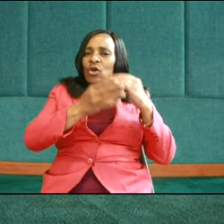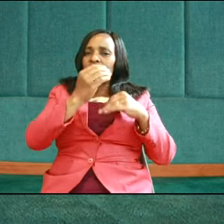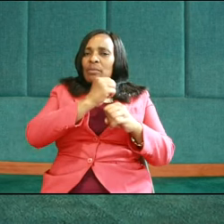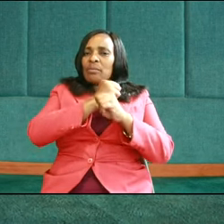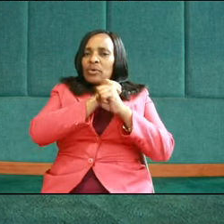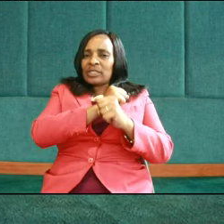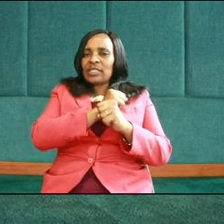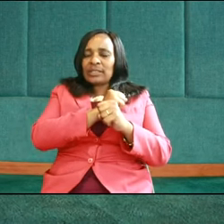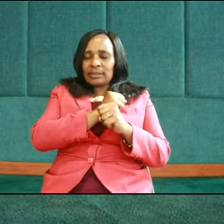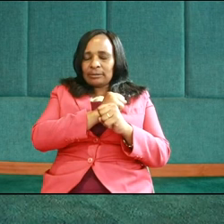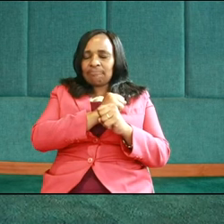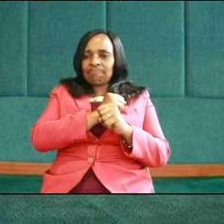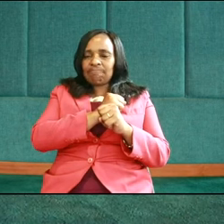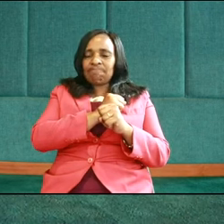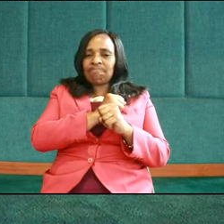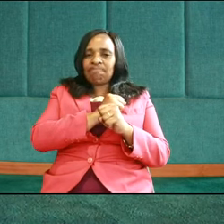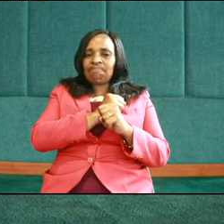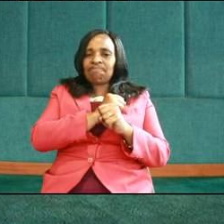Paul from death.